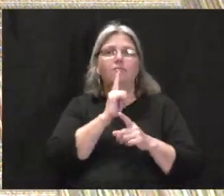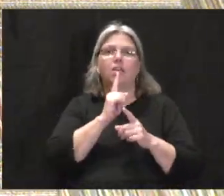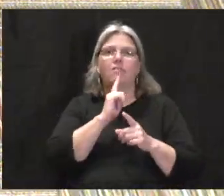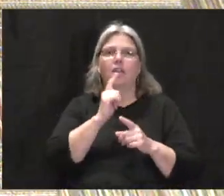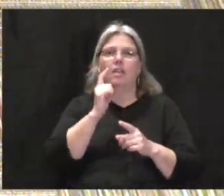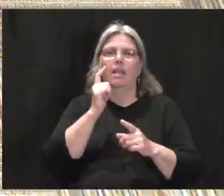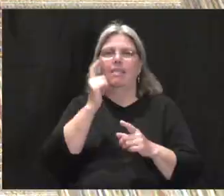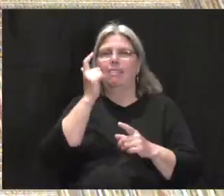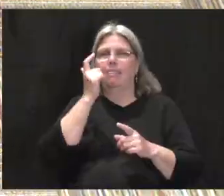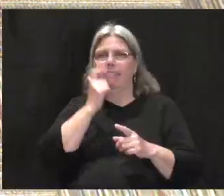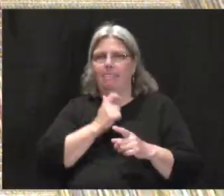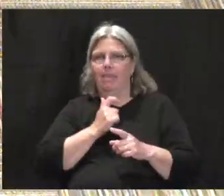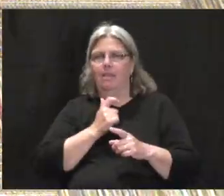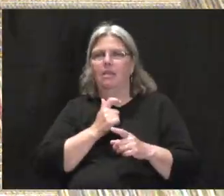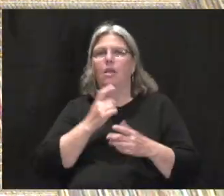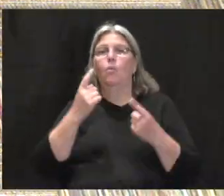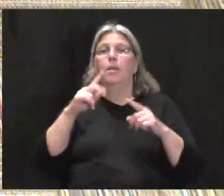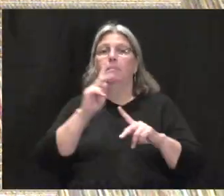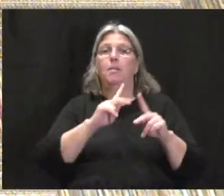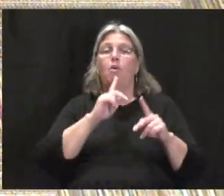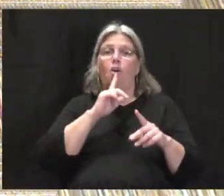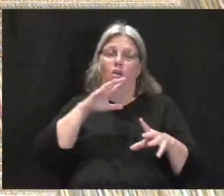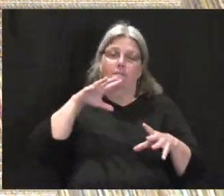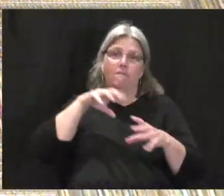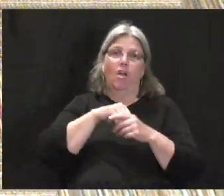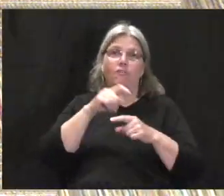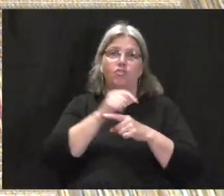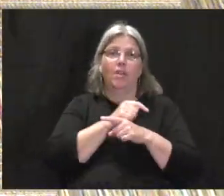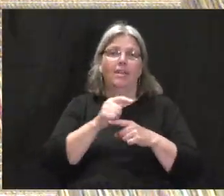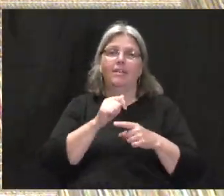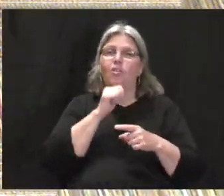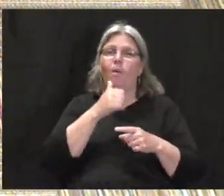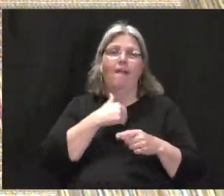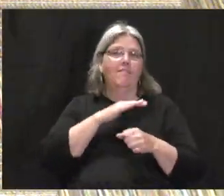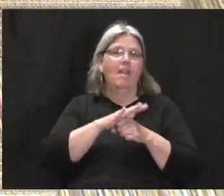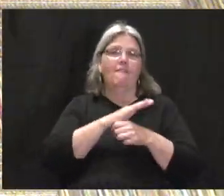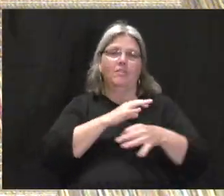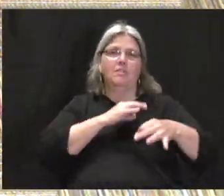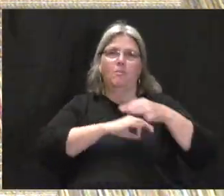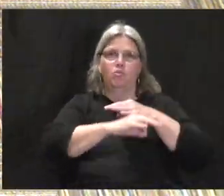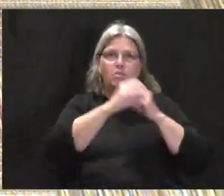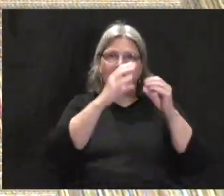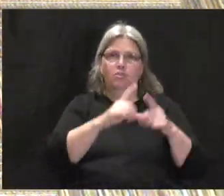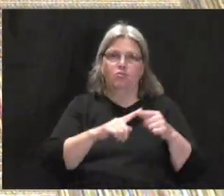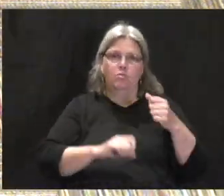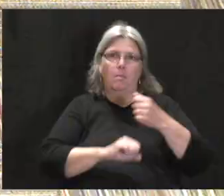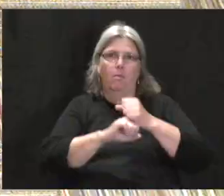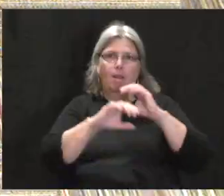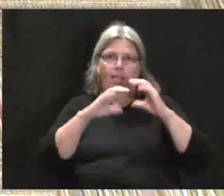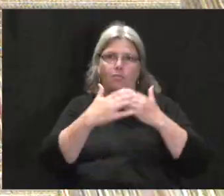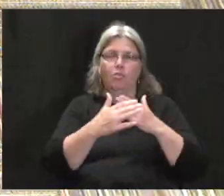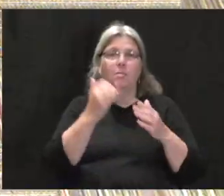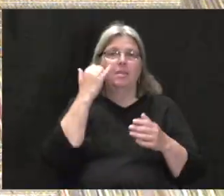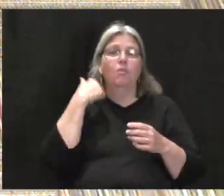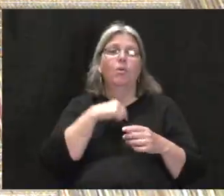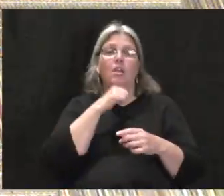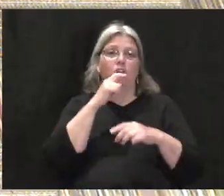across the board in cultural competency, it doesn't have the impact we want across the whole school district.